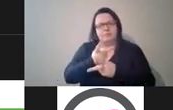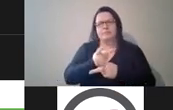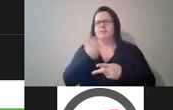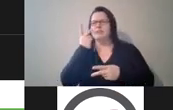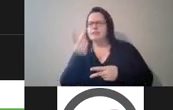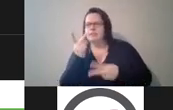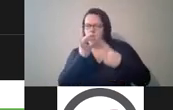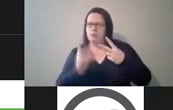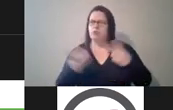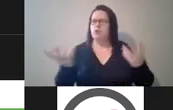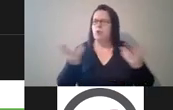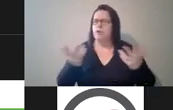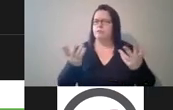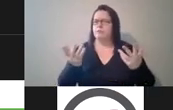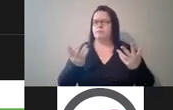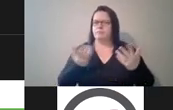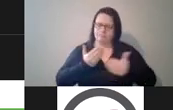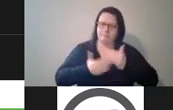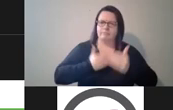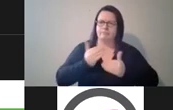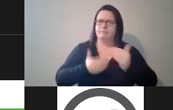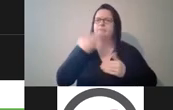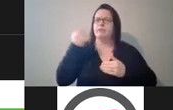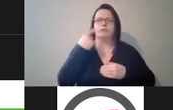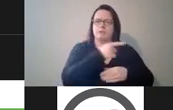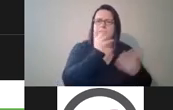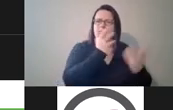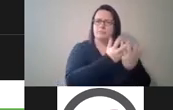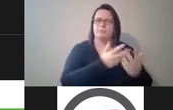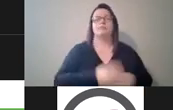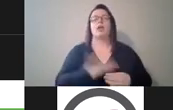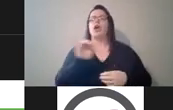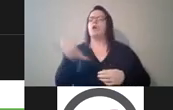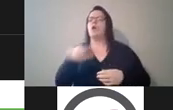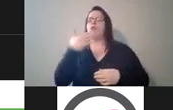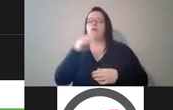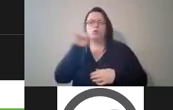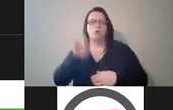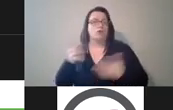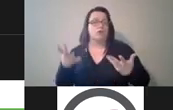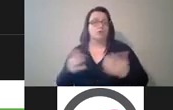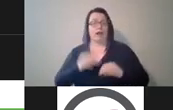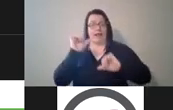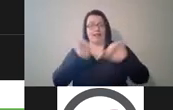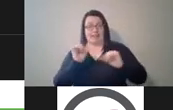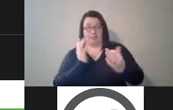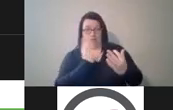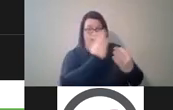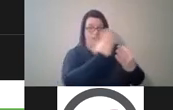available? And a really good question to ask ourselves is the intrusion of the assessment proportional to the